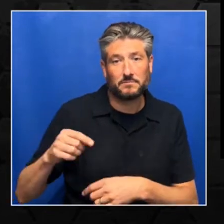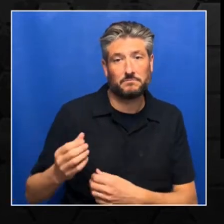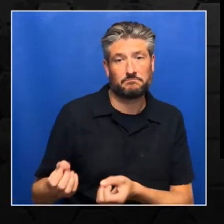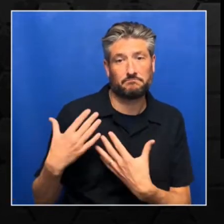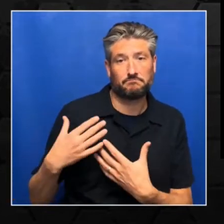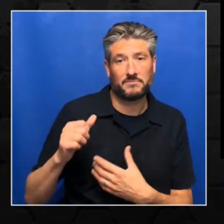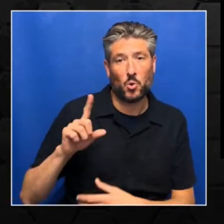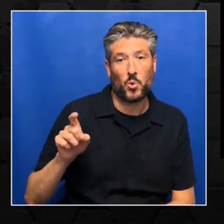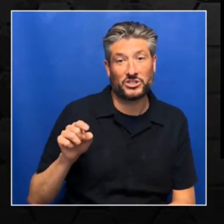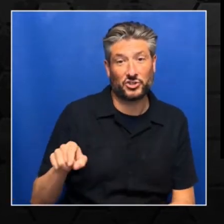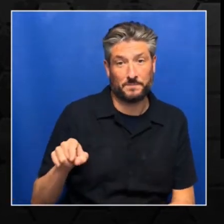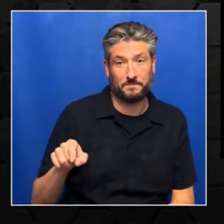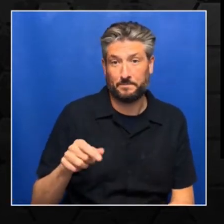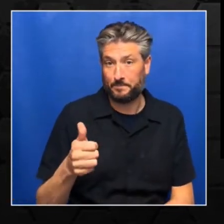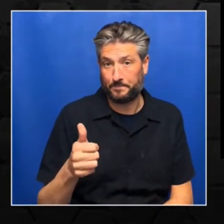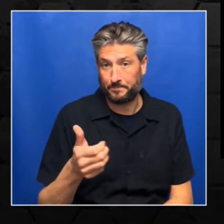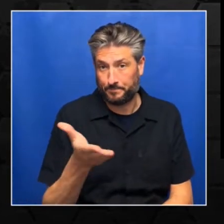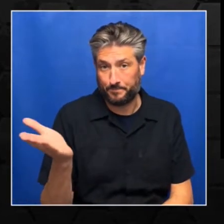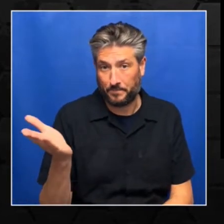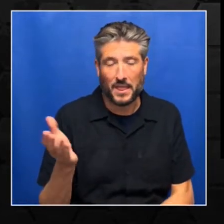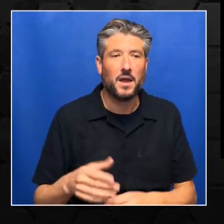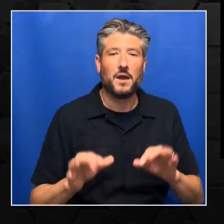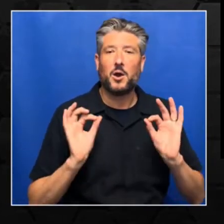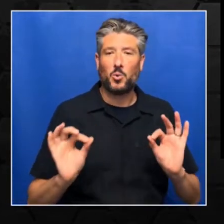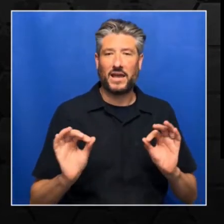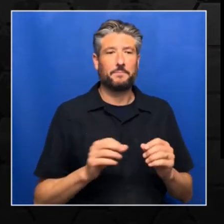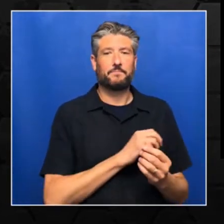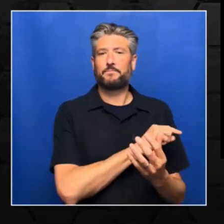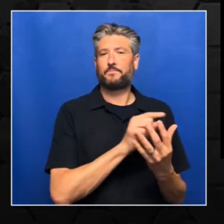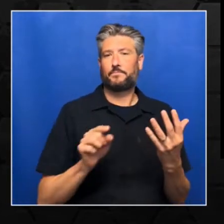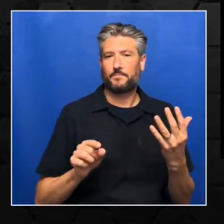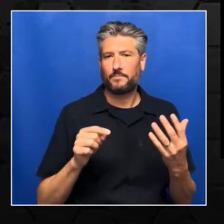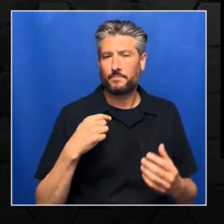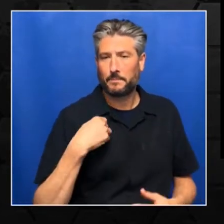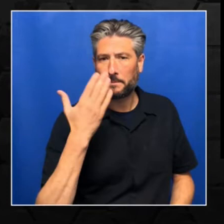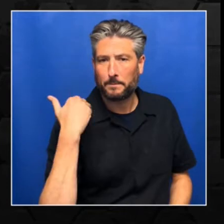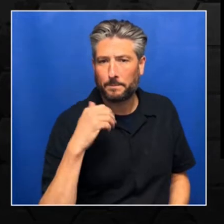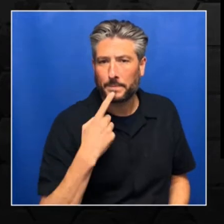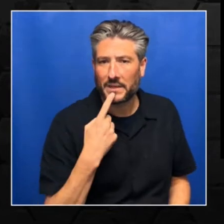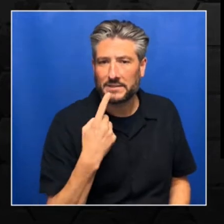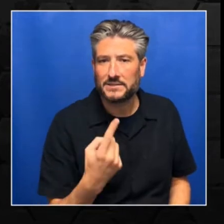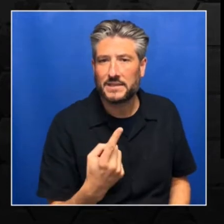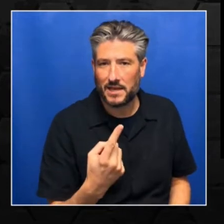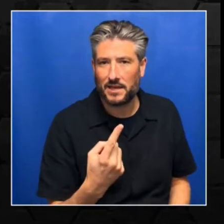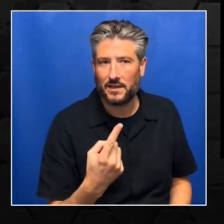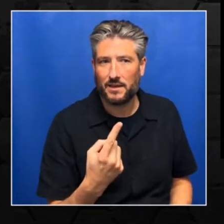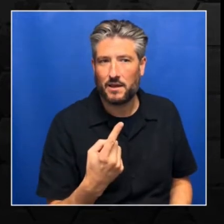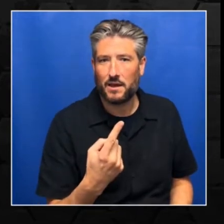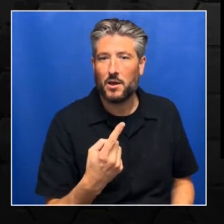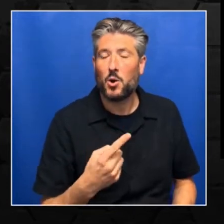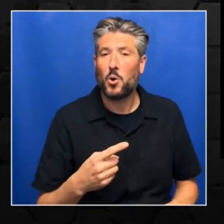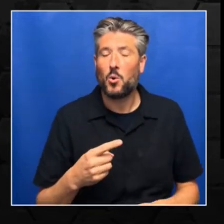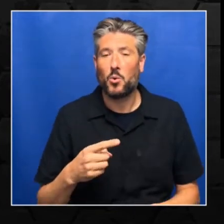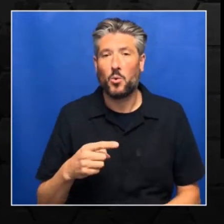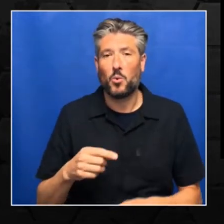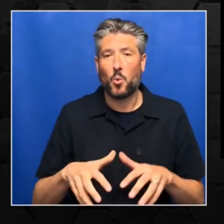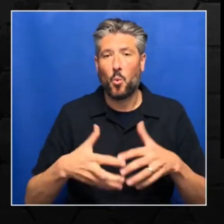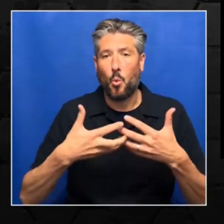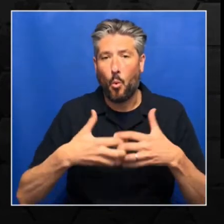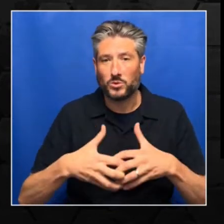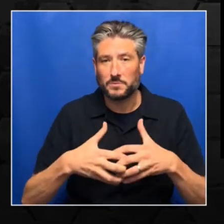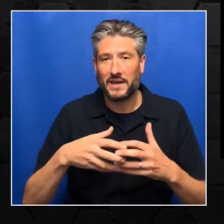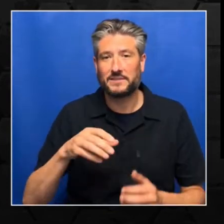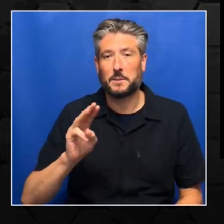clearly explain everything I've just mentioned now. So I said auto machine learning is for those who are